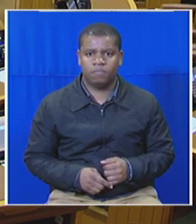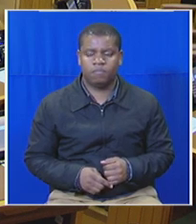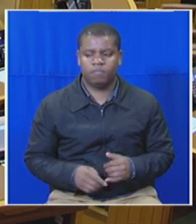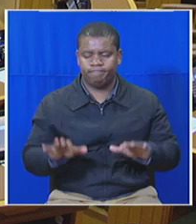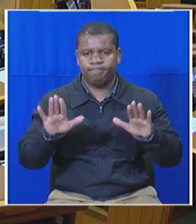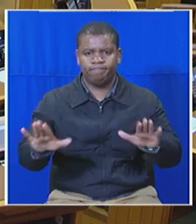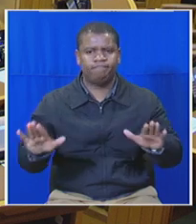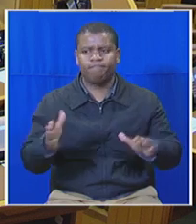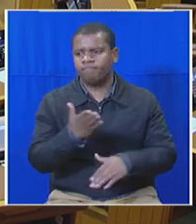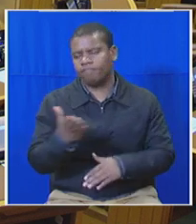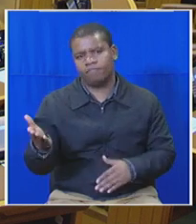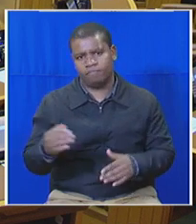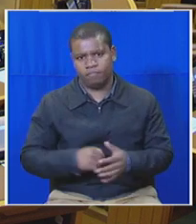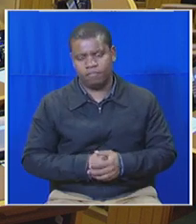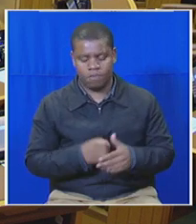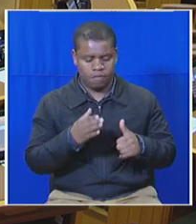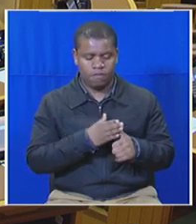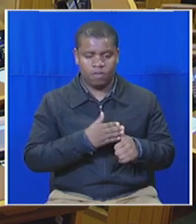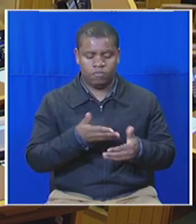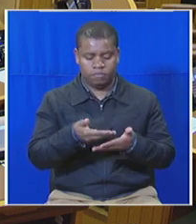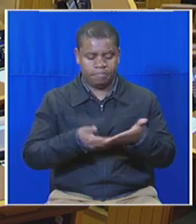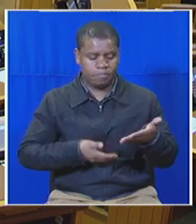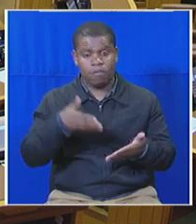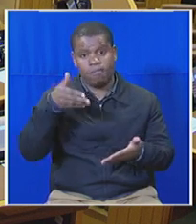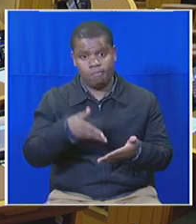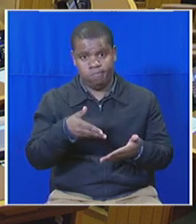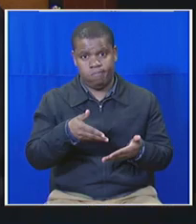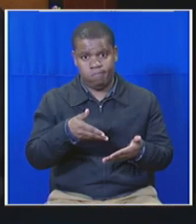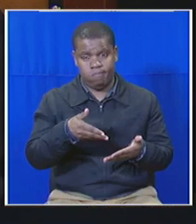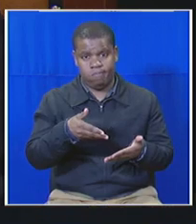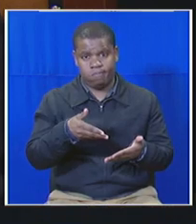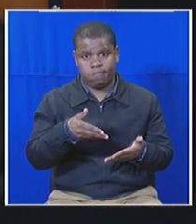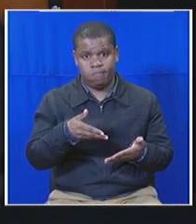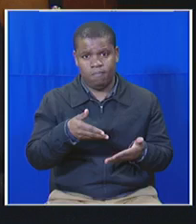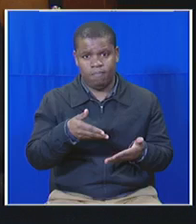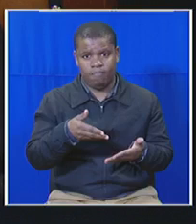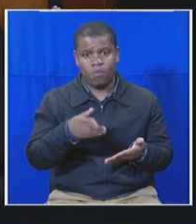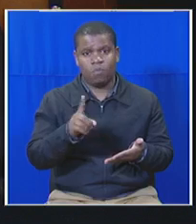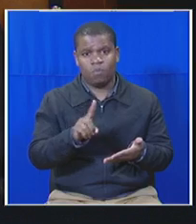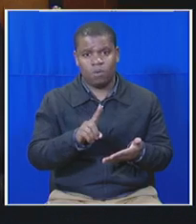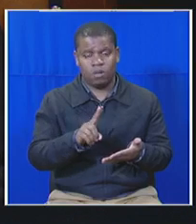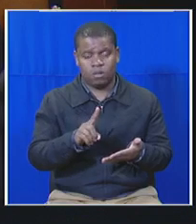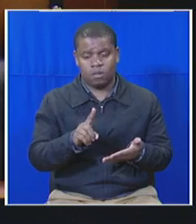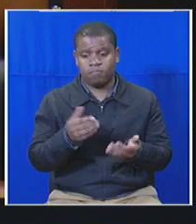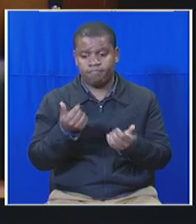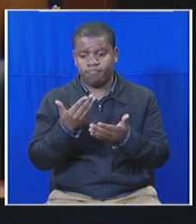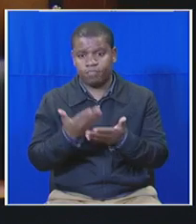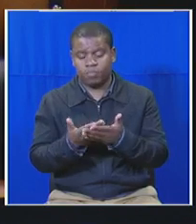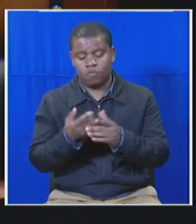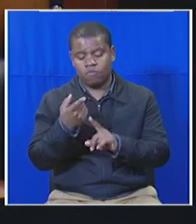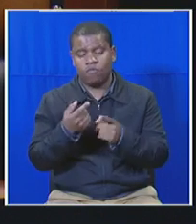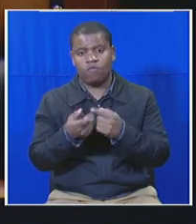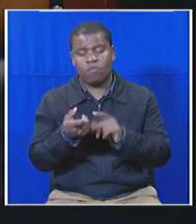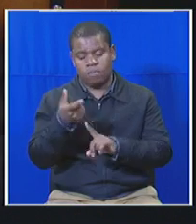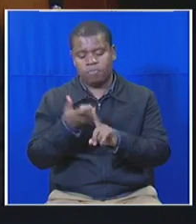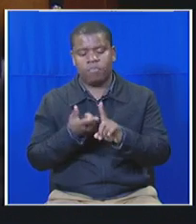Order, honorable members, the first motion on the order paper is in the name of the Chief Whip of the majority party.